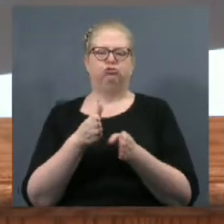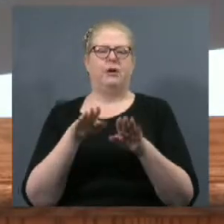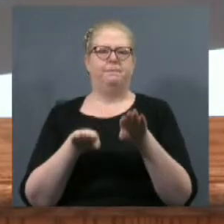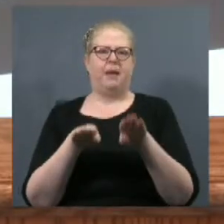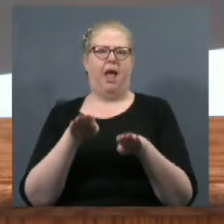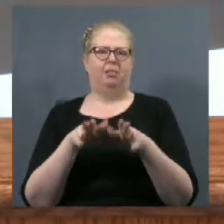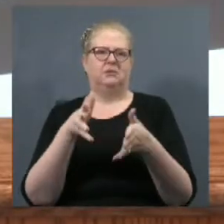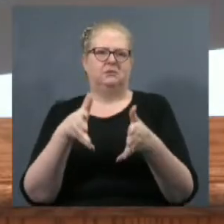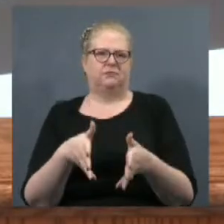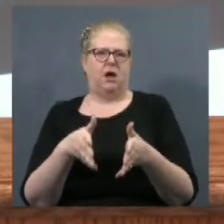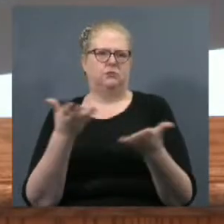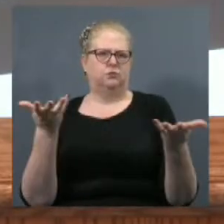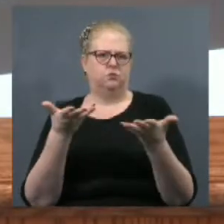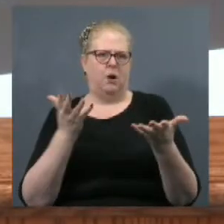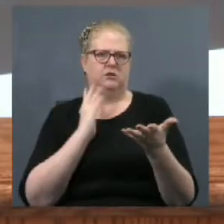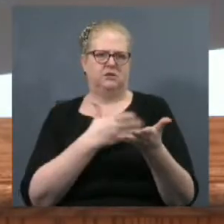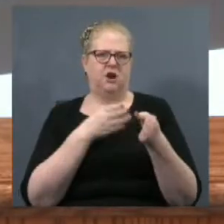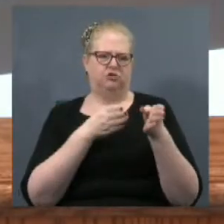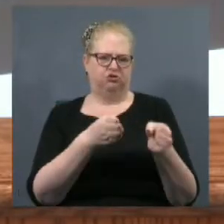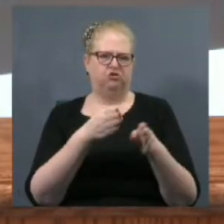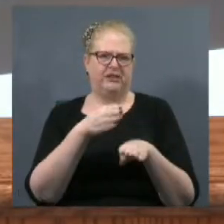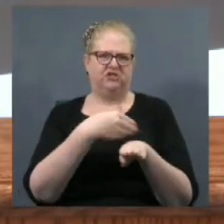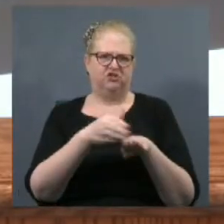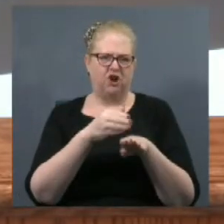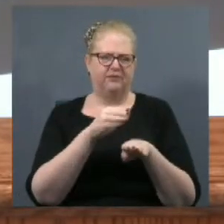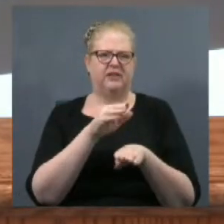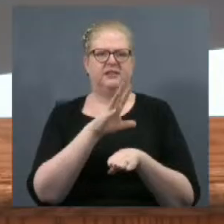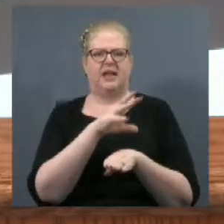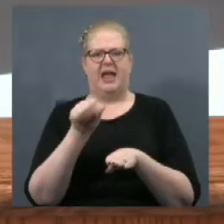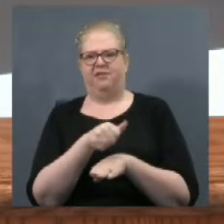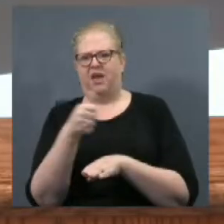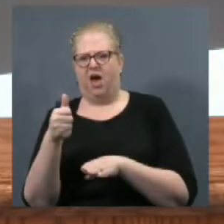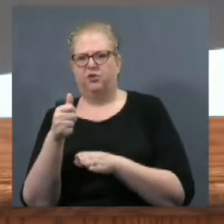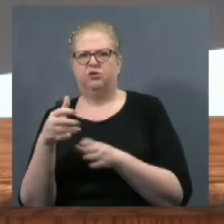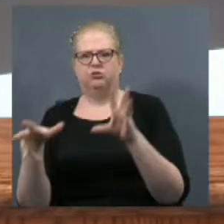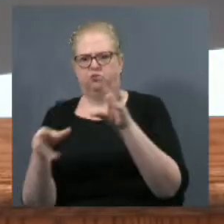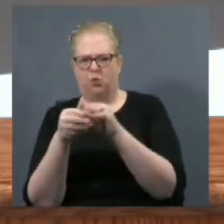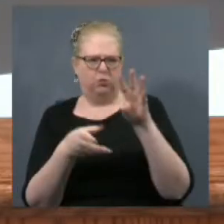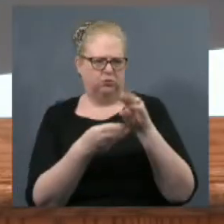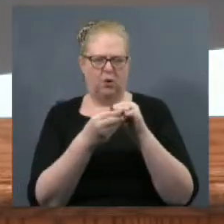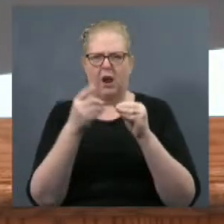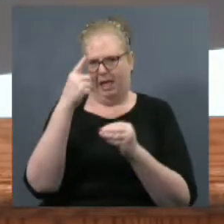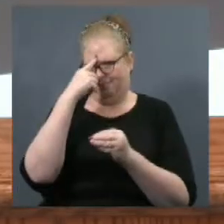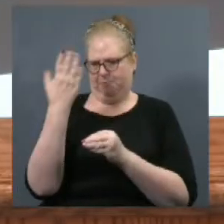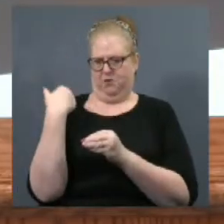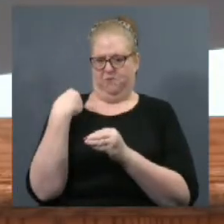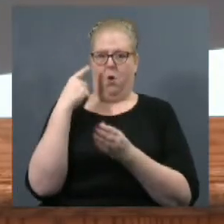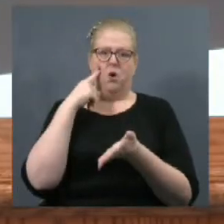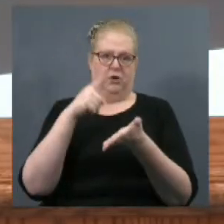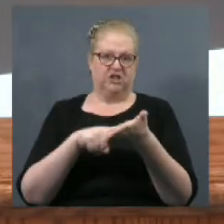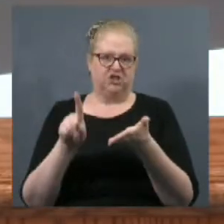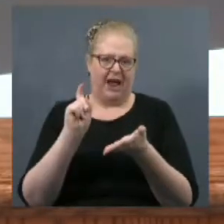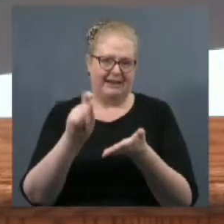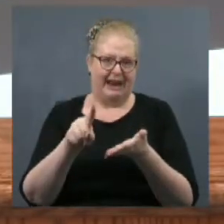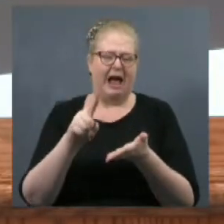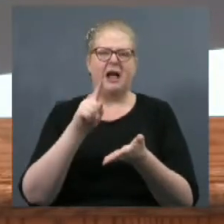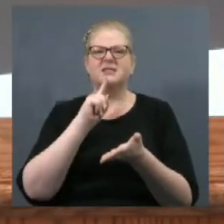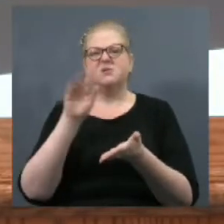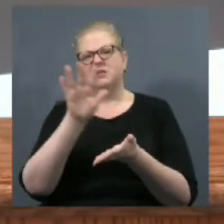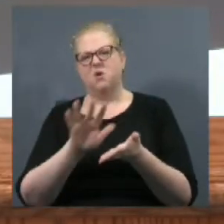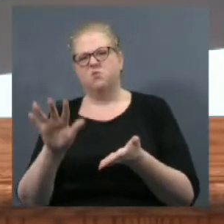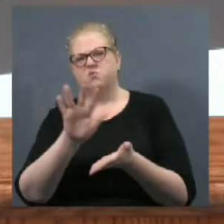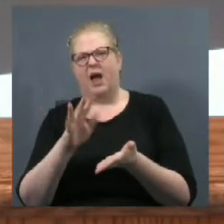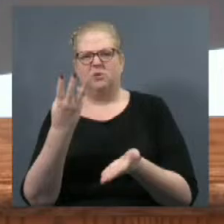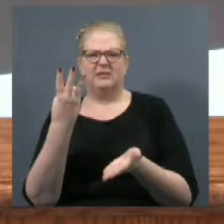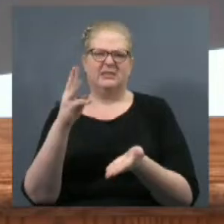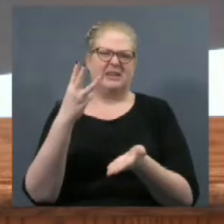unrestricted total. Yes, sir. Last time I checked, it was about 16 million. And I would suggest to the mayor and this board that we might